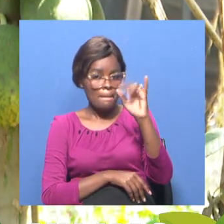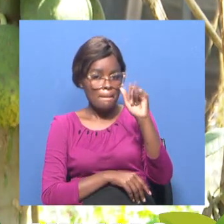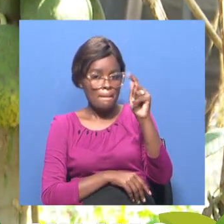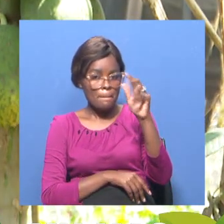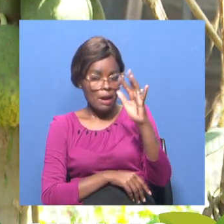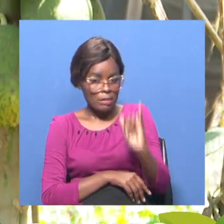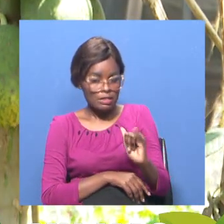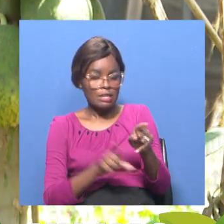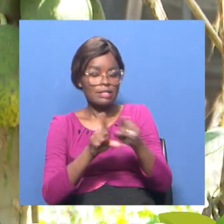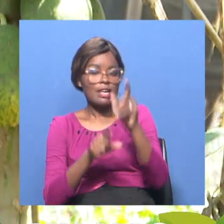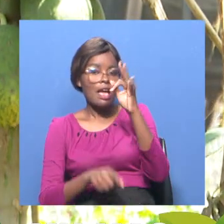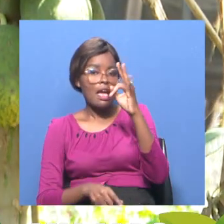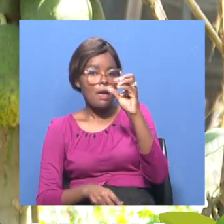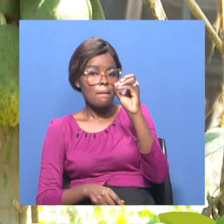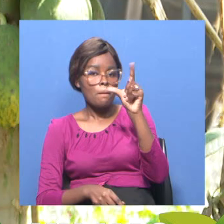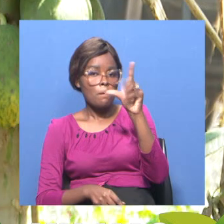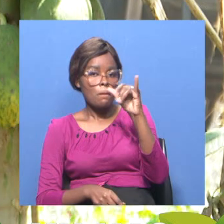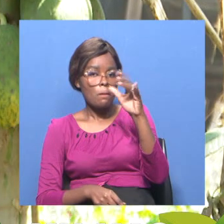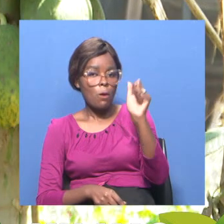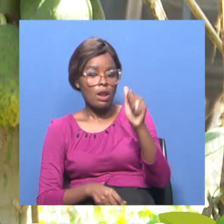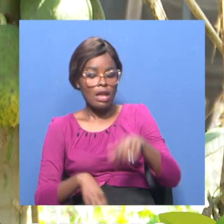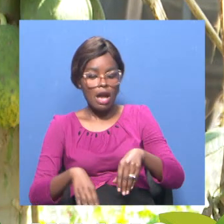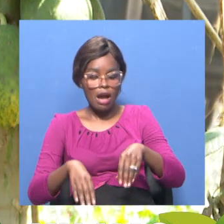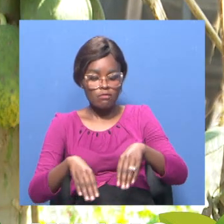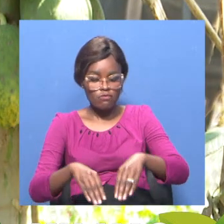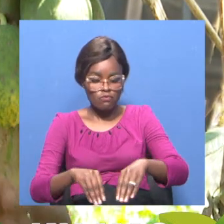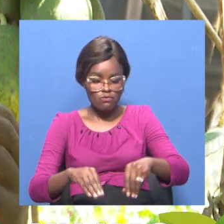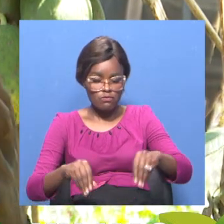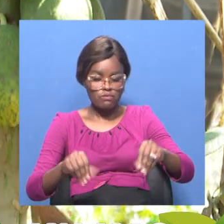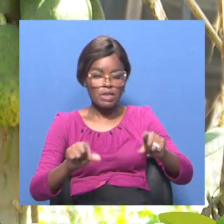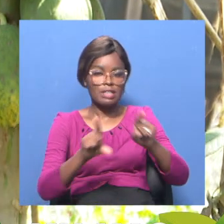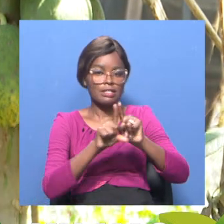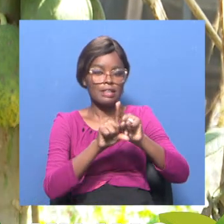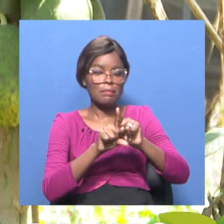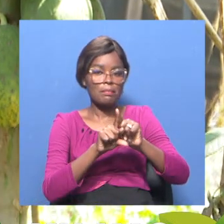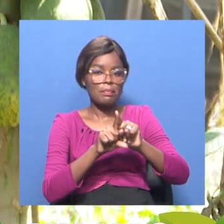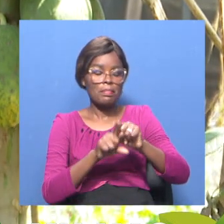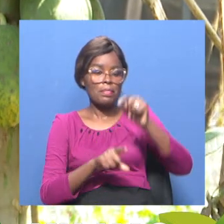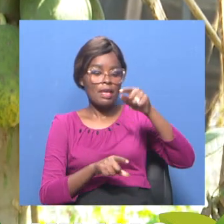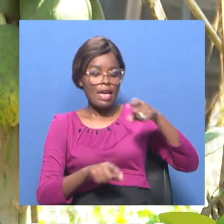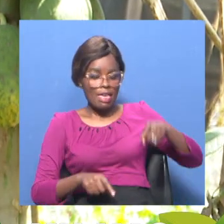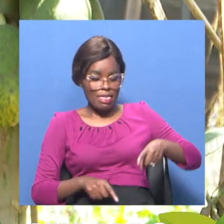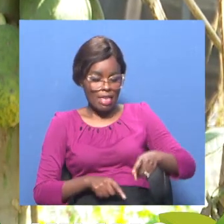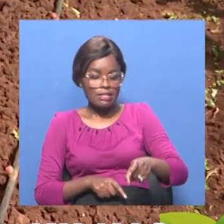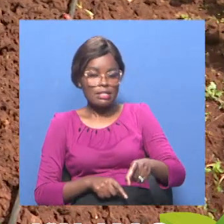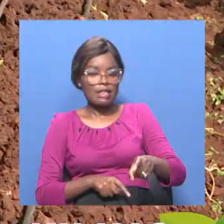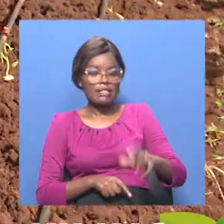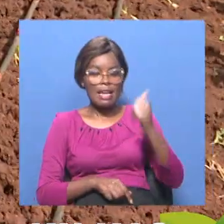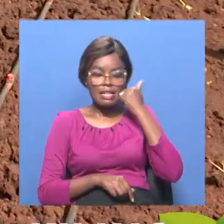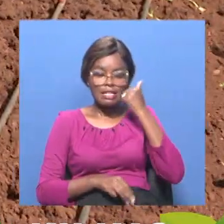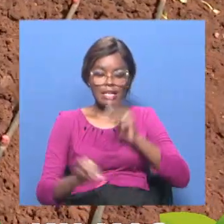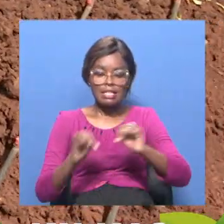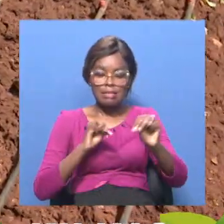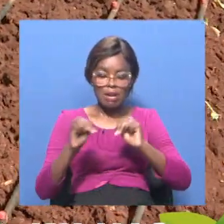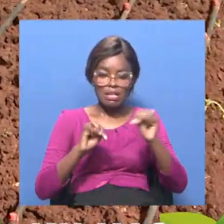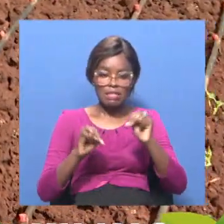a foliar fertilizer. And for the pest and disease management, number